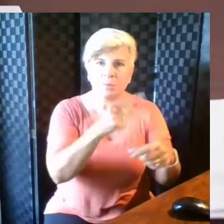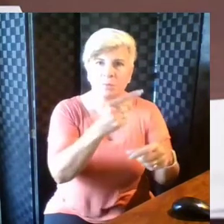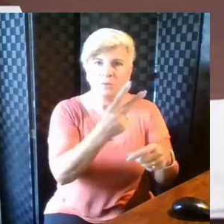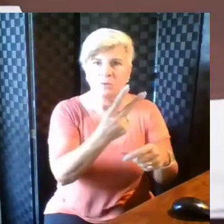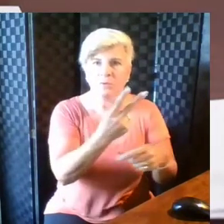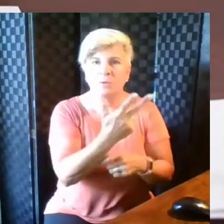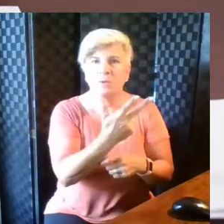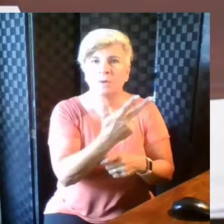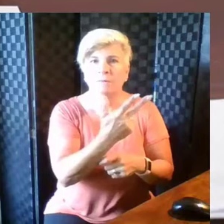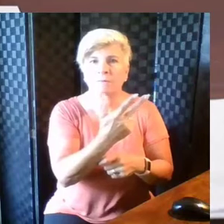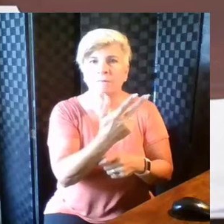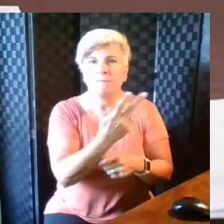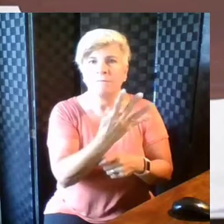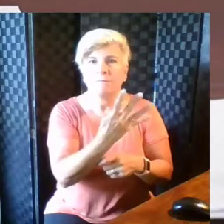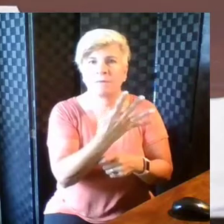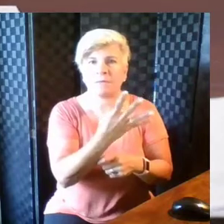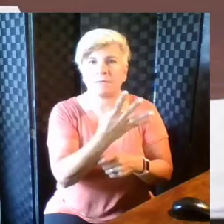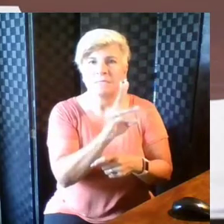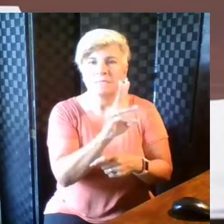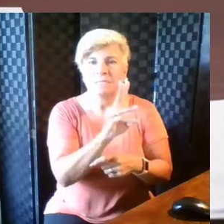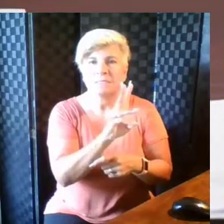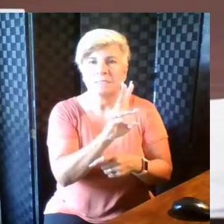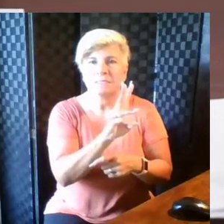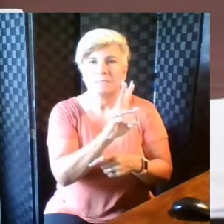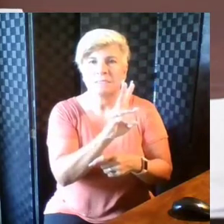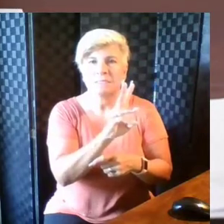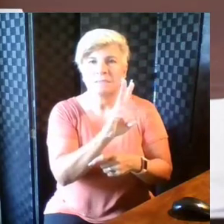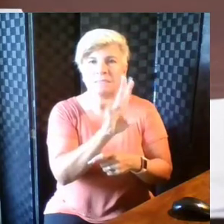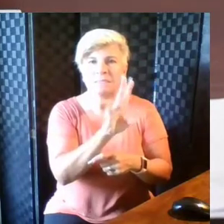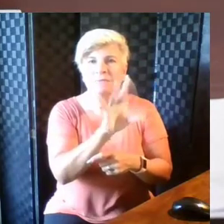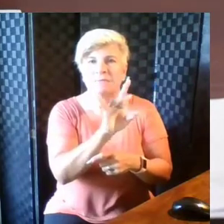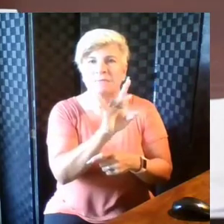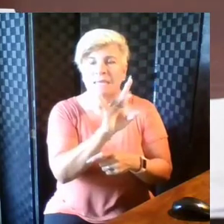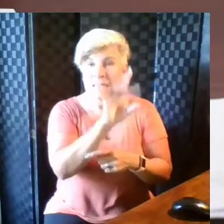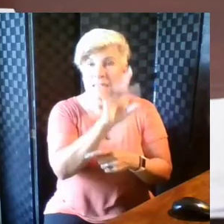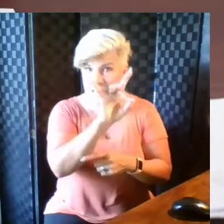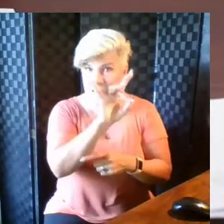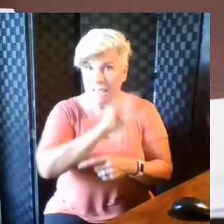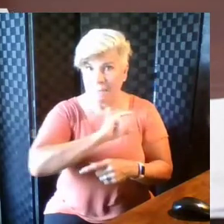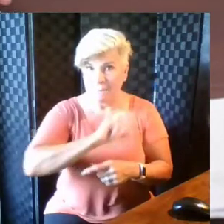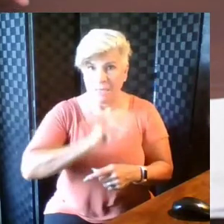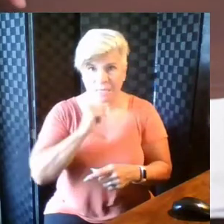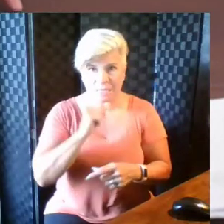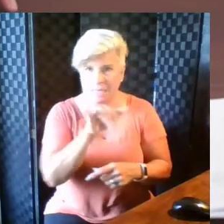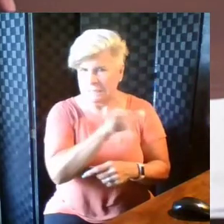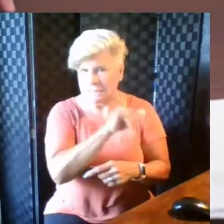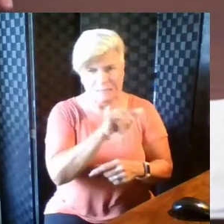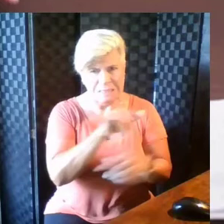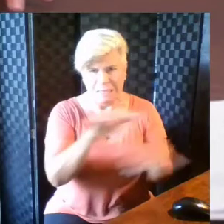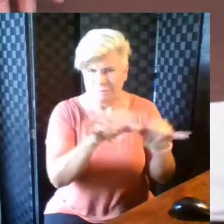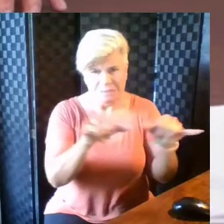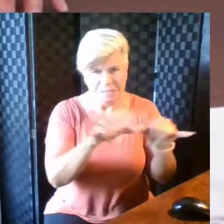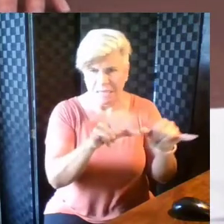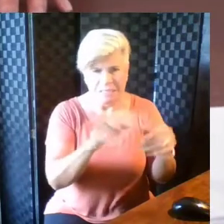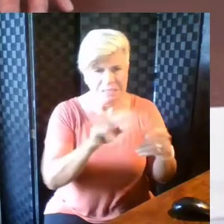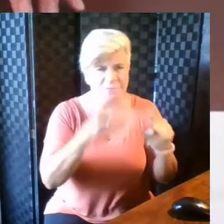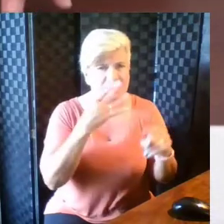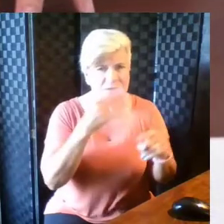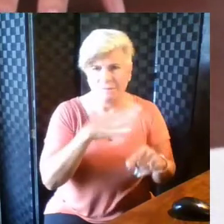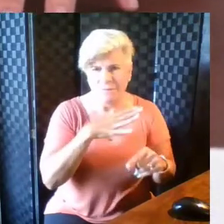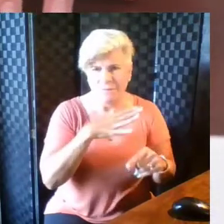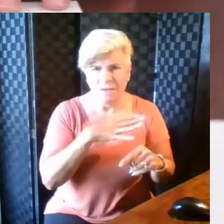1, 2, 3, 4, 5, 6, 7, 8 buttons. And notice they're not the same. They're not the same size. That's totally